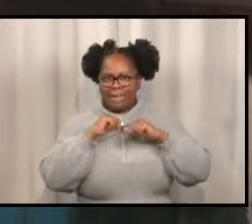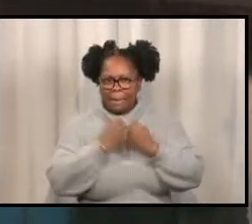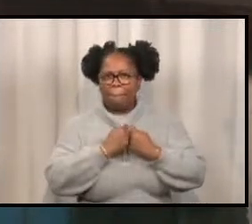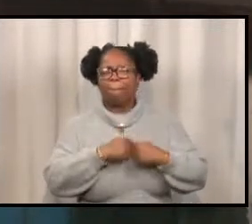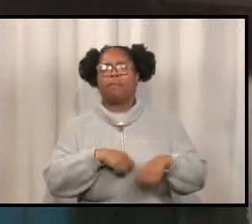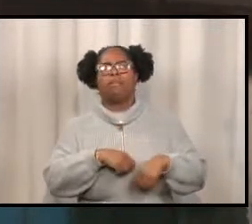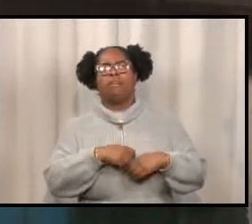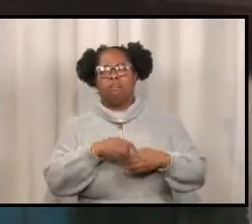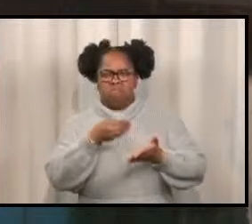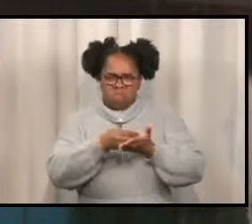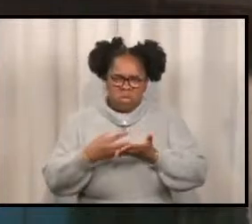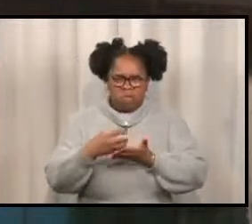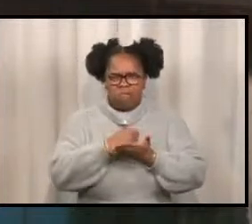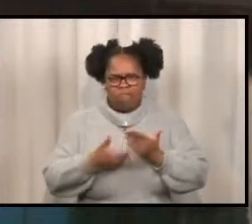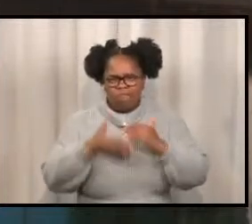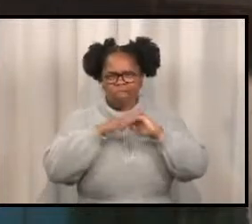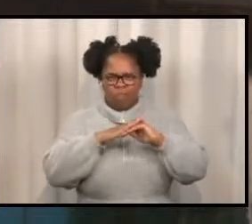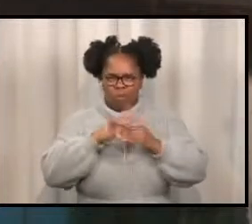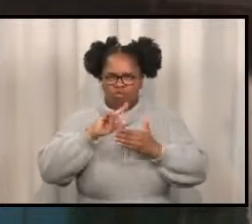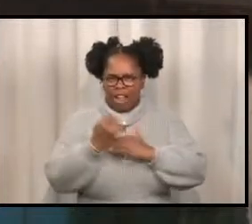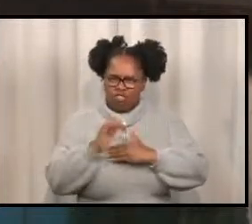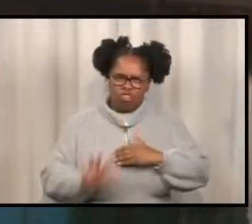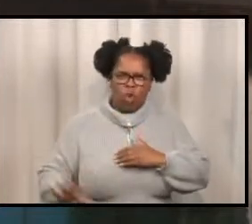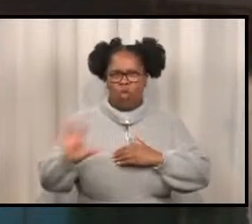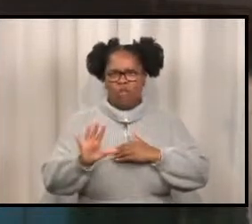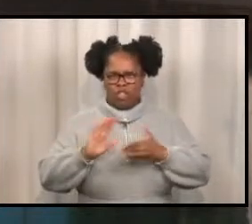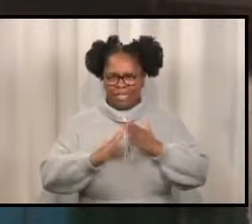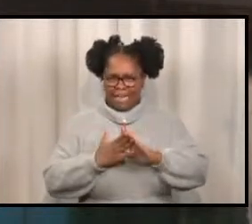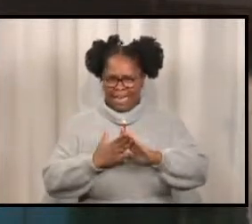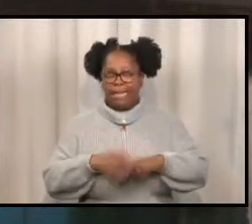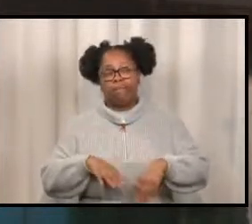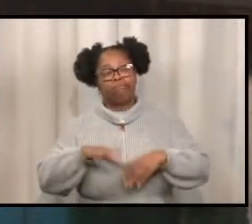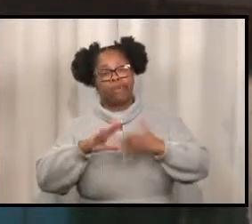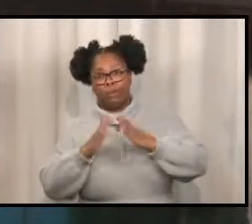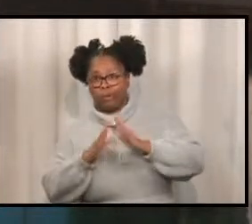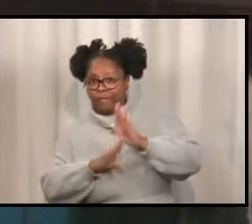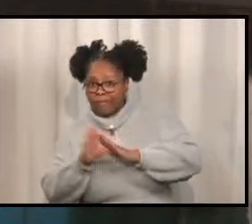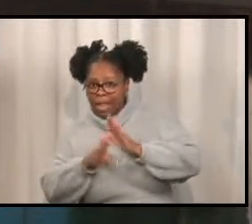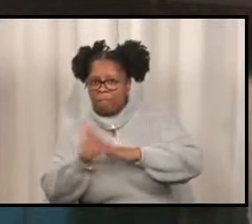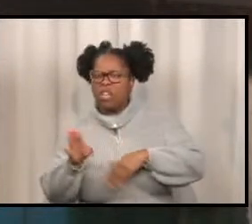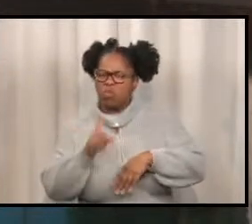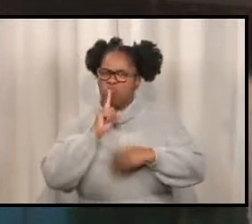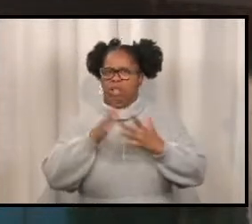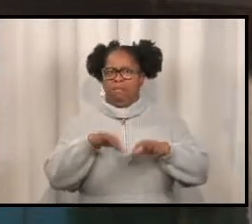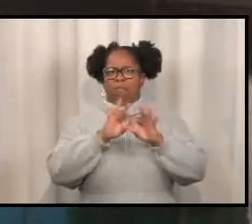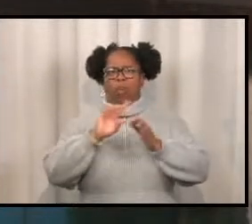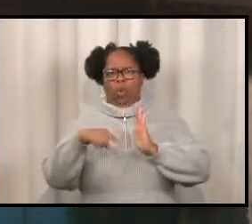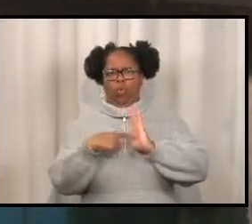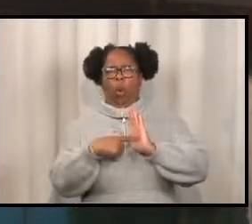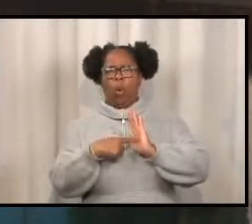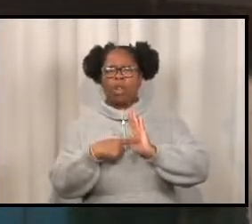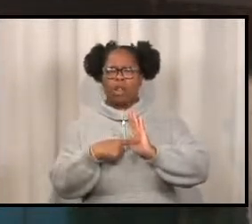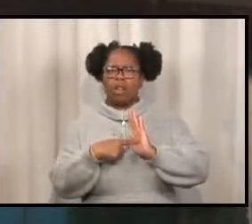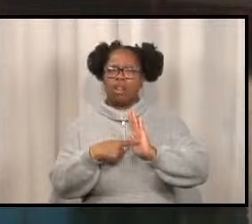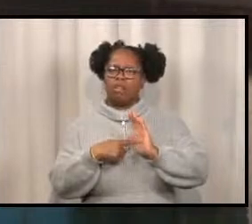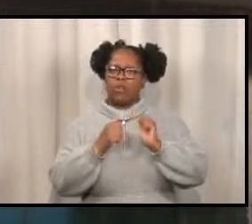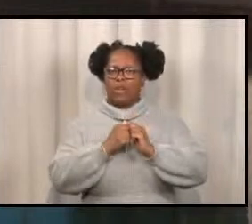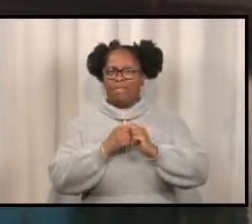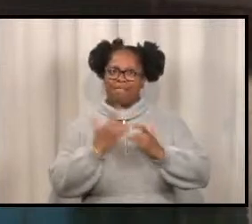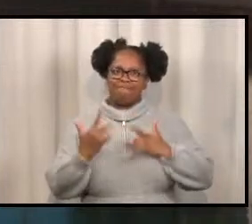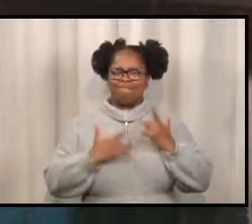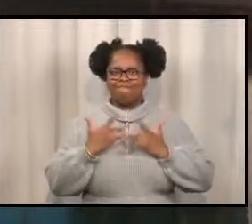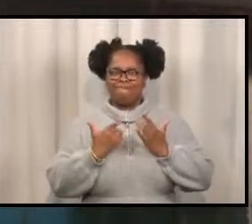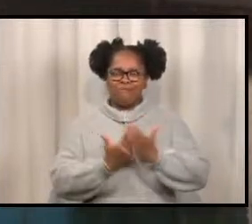capital improvement projects across the city through also community development and really playing a key role in those exciting